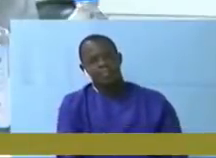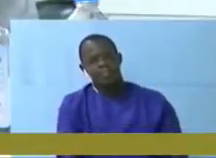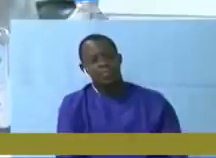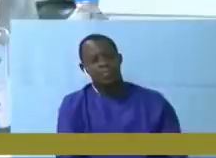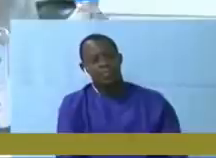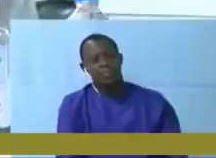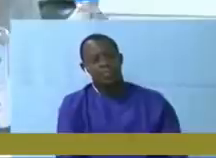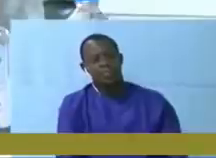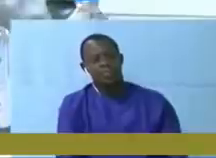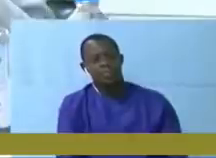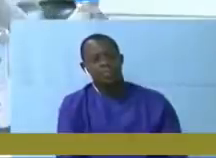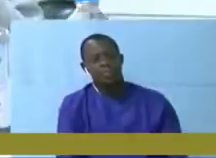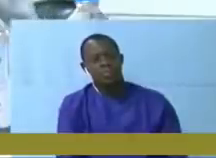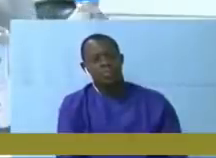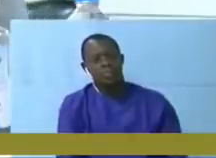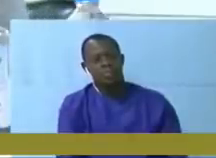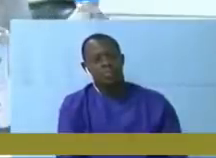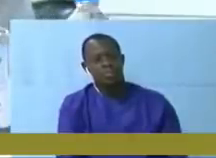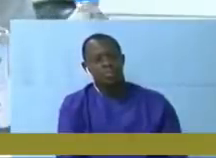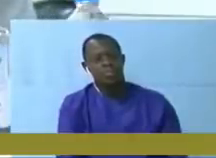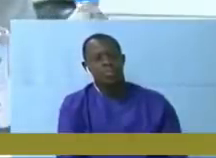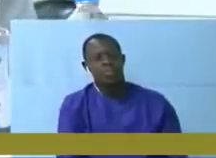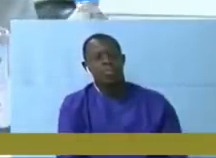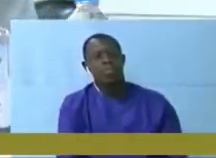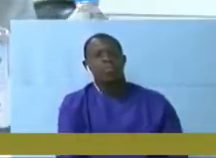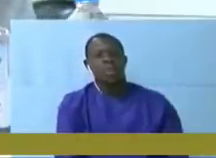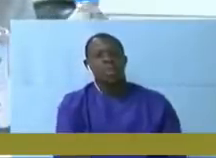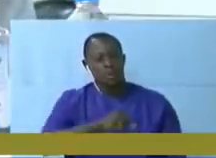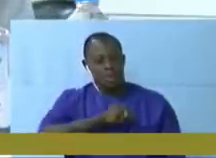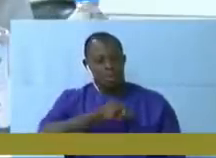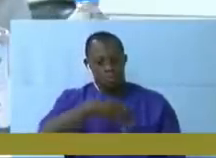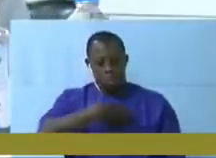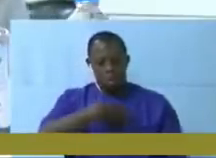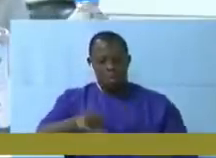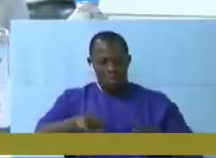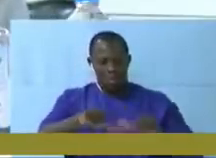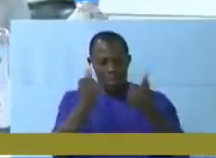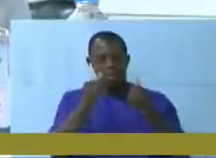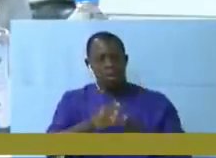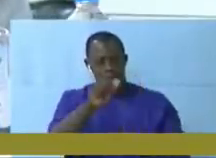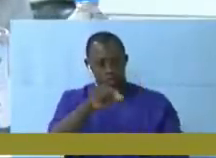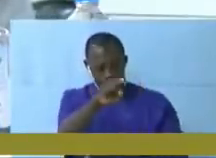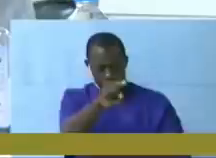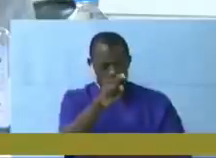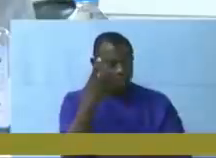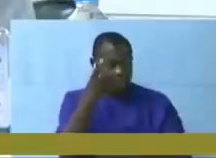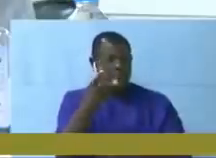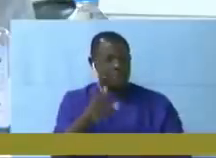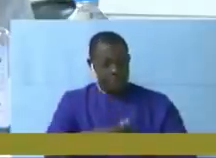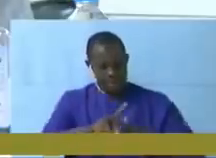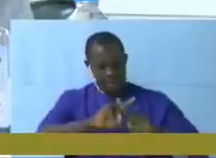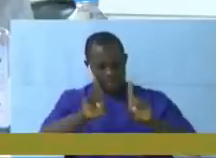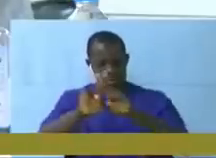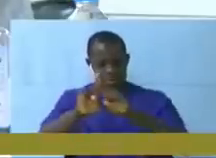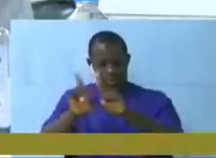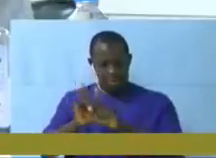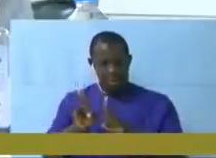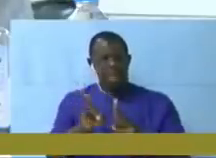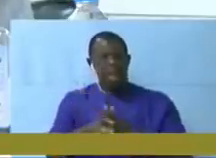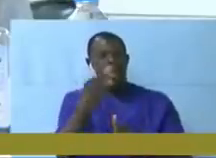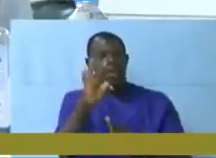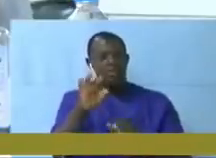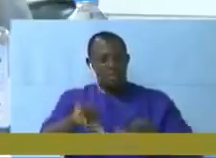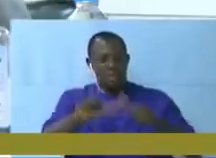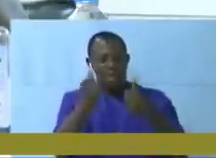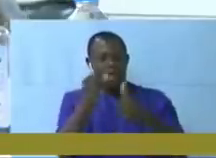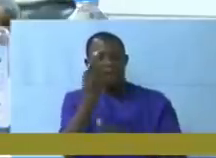I would start, in fact you would see those differences going to the first page of the